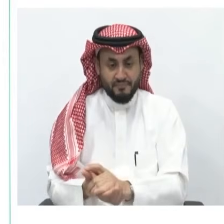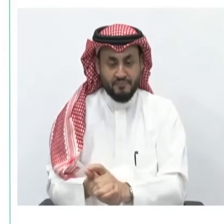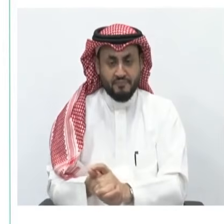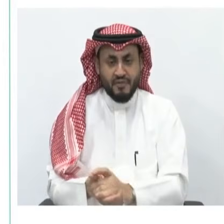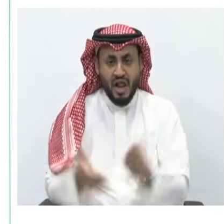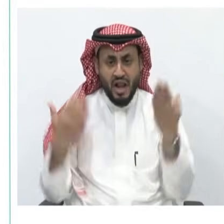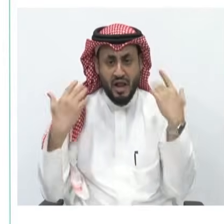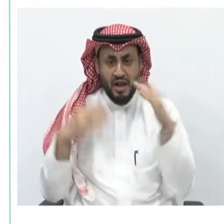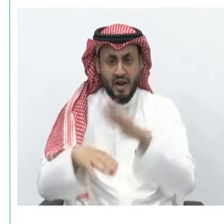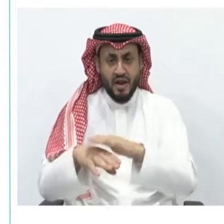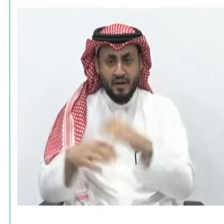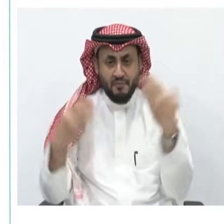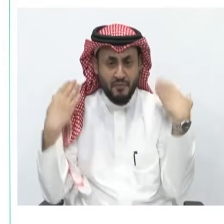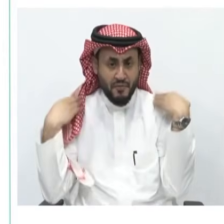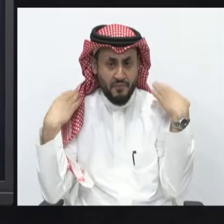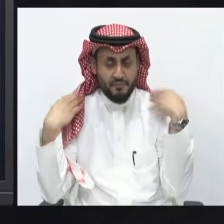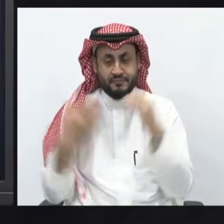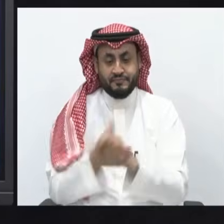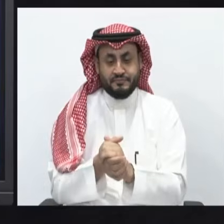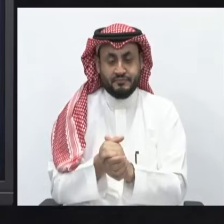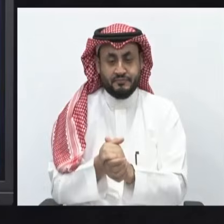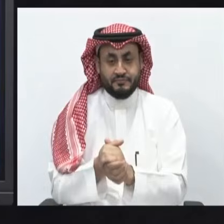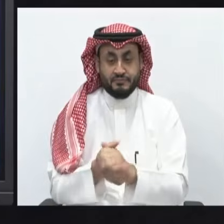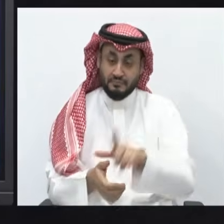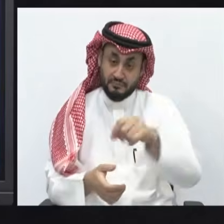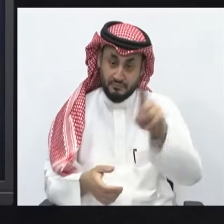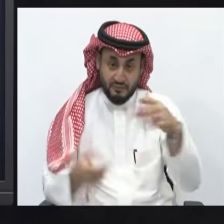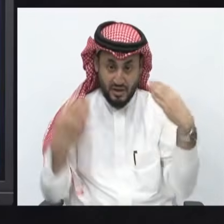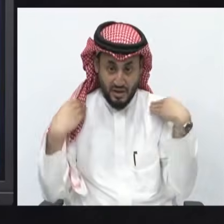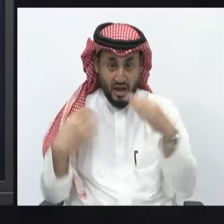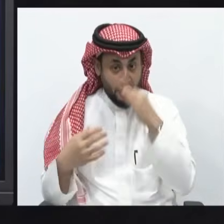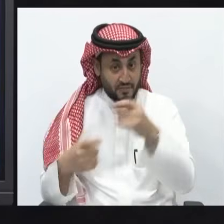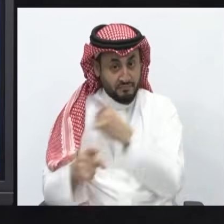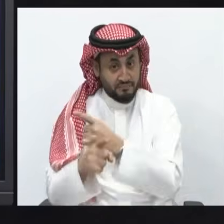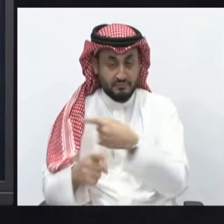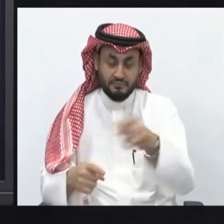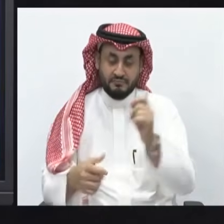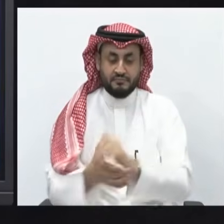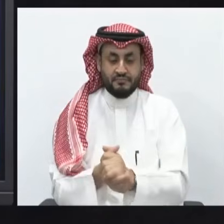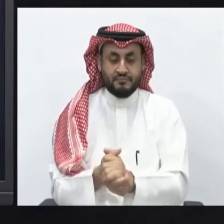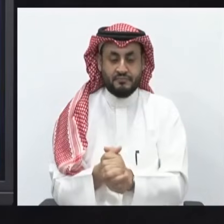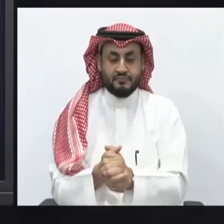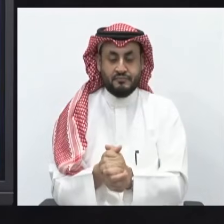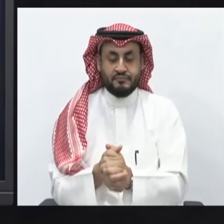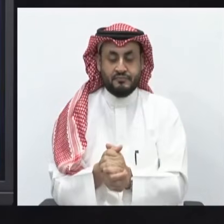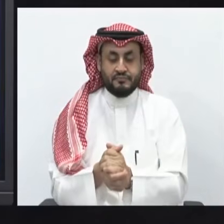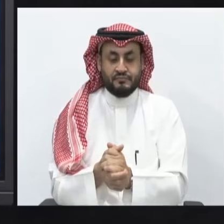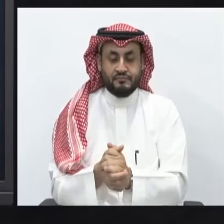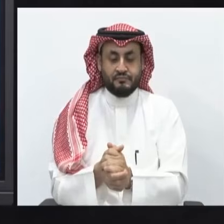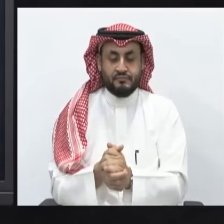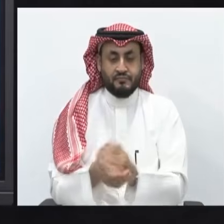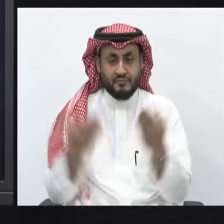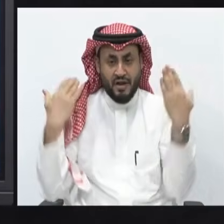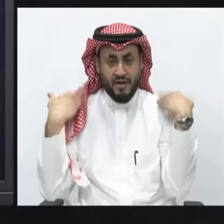your shoulders. Yes, the teacher says, touch your shoulders. Excellent. Yes, you touch it. Excellent. Perfect. So